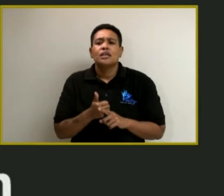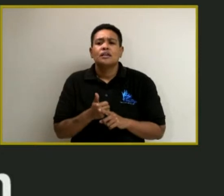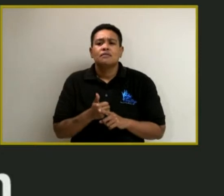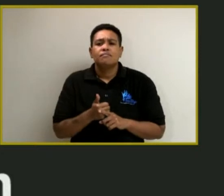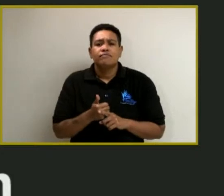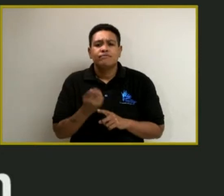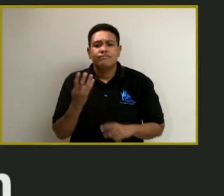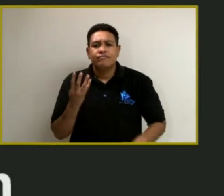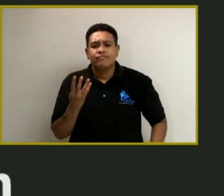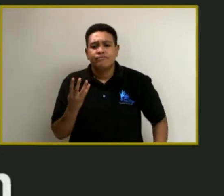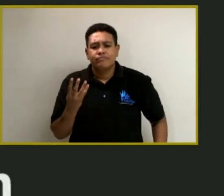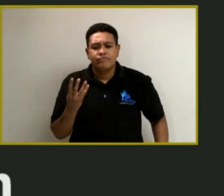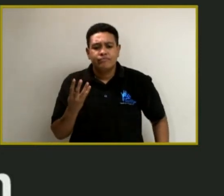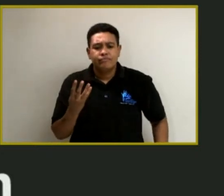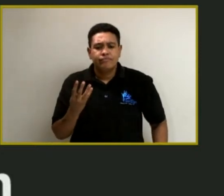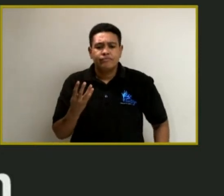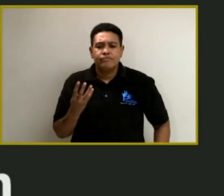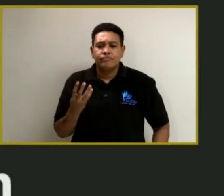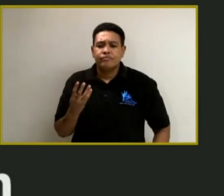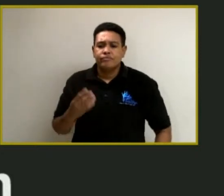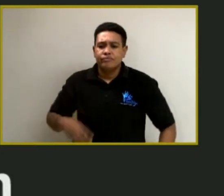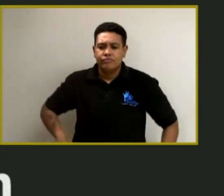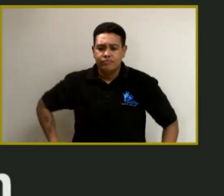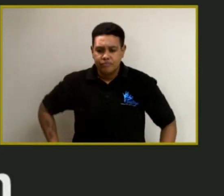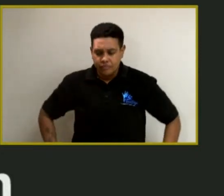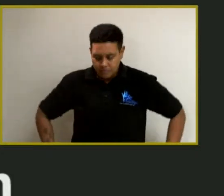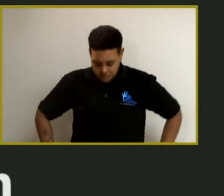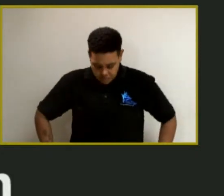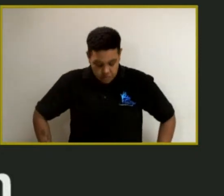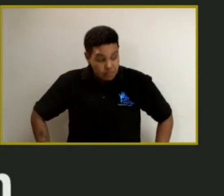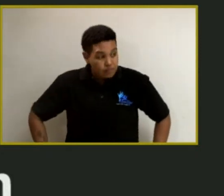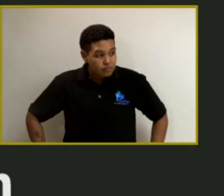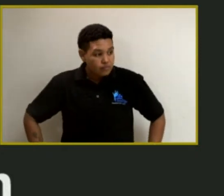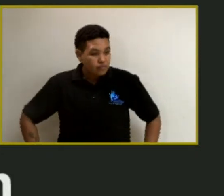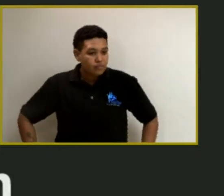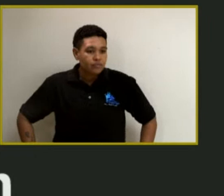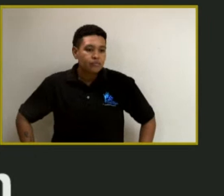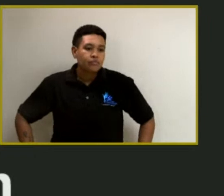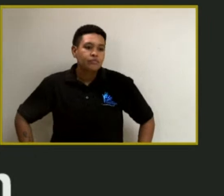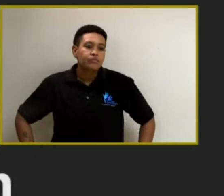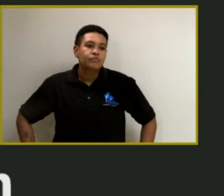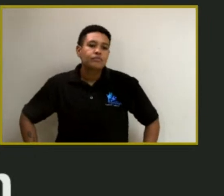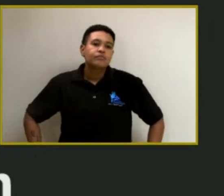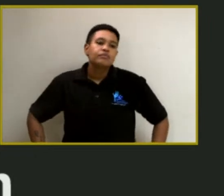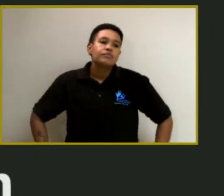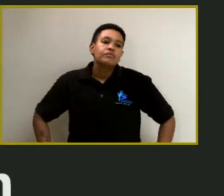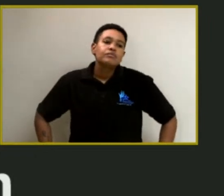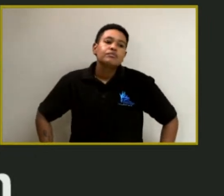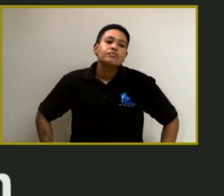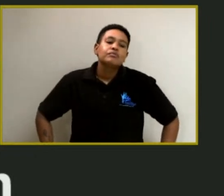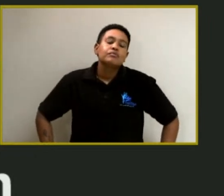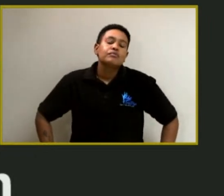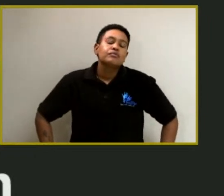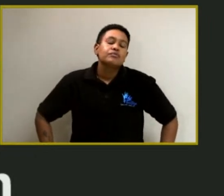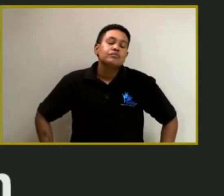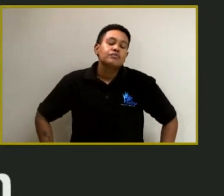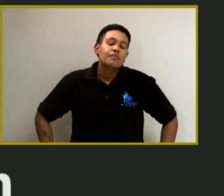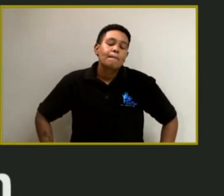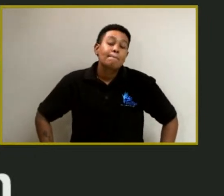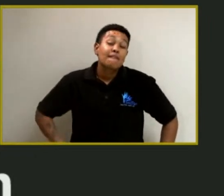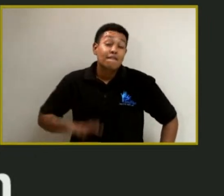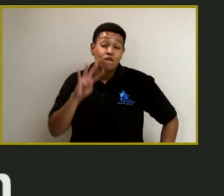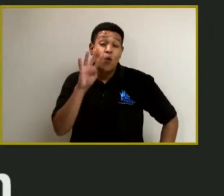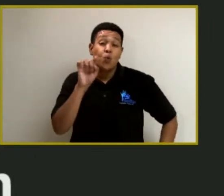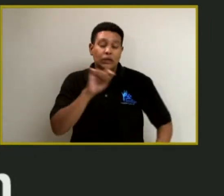them. So if you could take notes, I'd really appreciate it. Okay, so you said last time when we had the COVID conversations that 80%